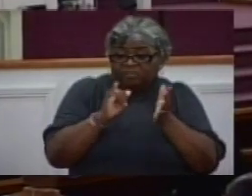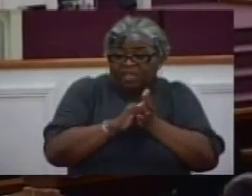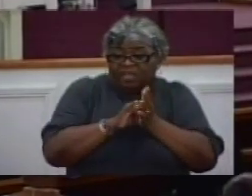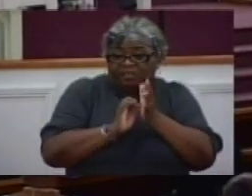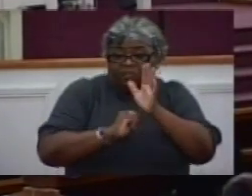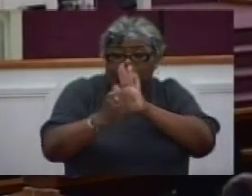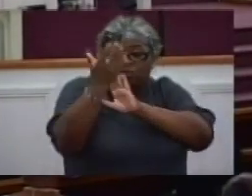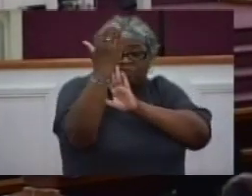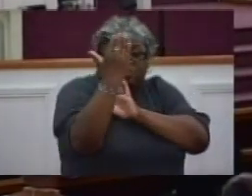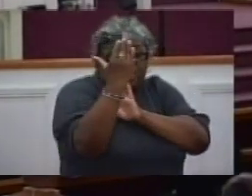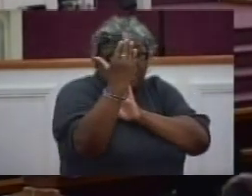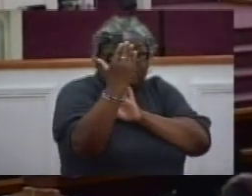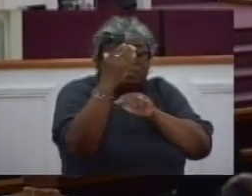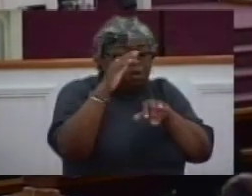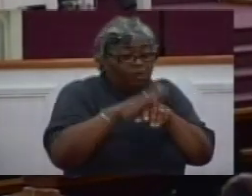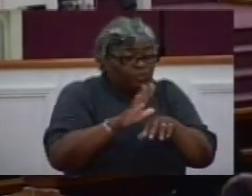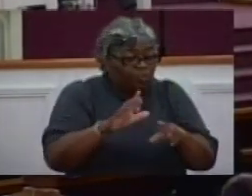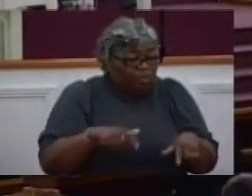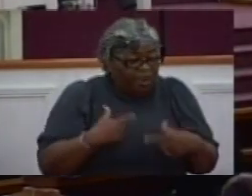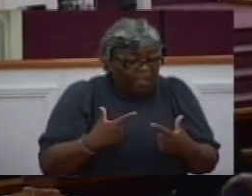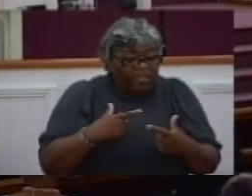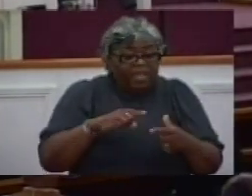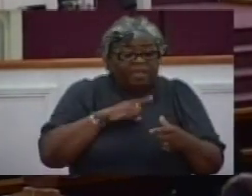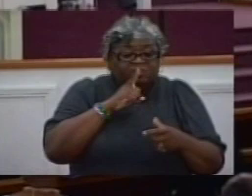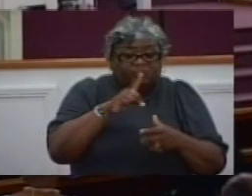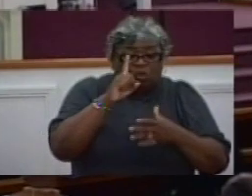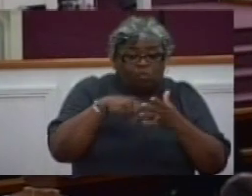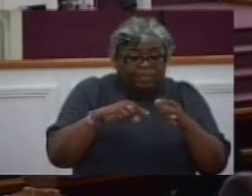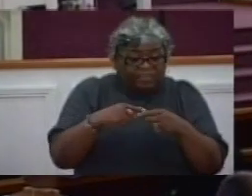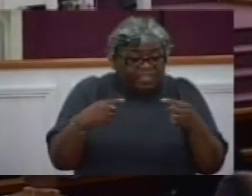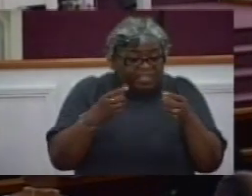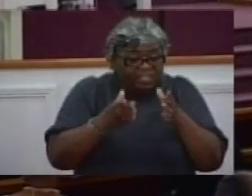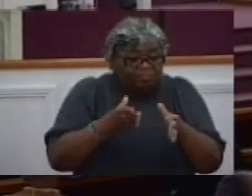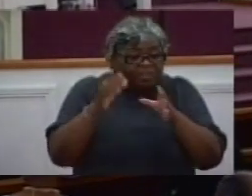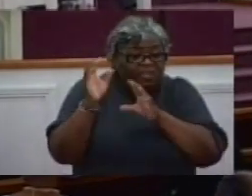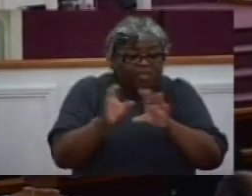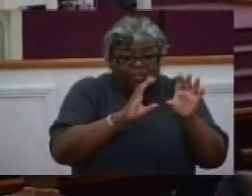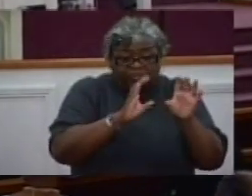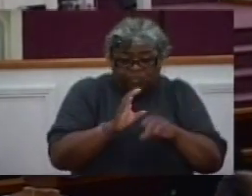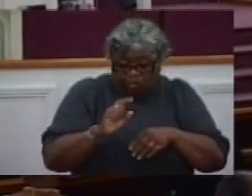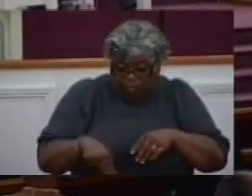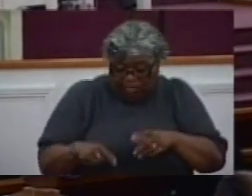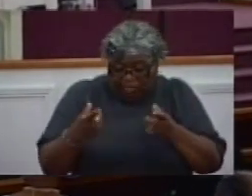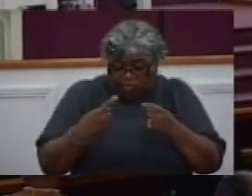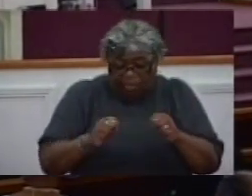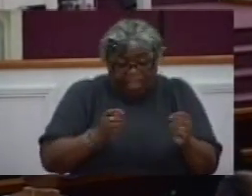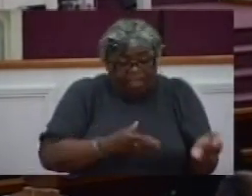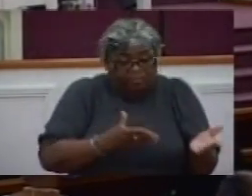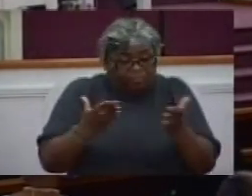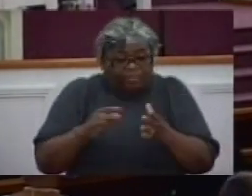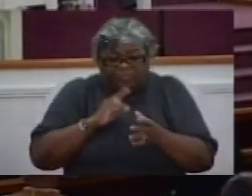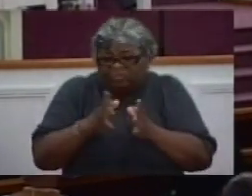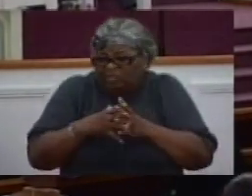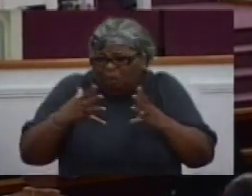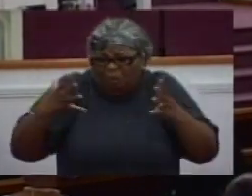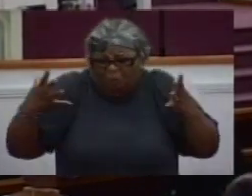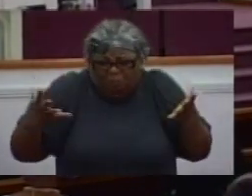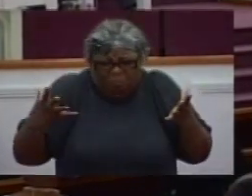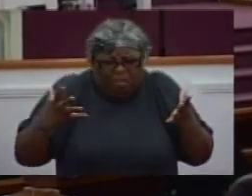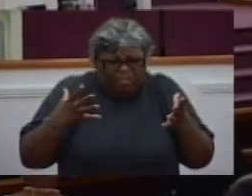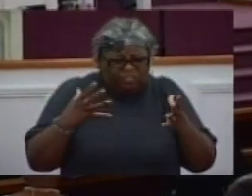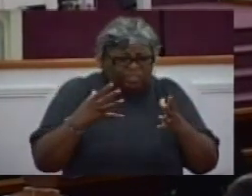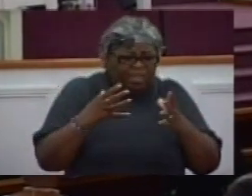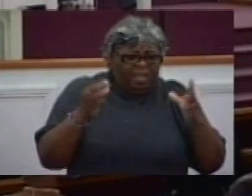reflects off of your life. And so what the enemy does, he tries to bring so much havoc into